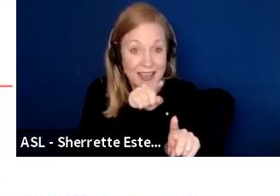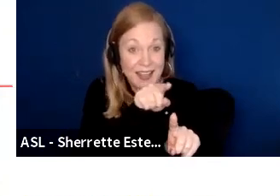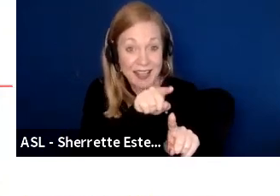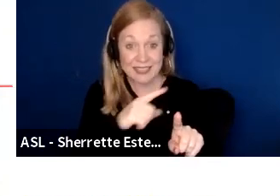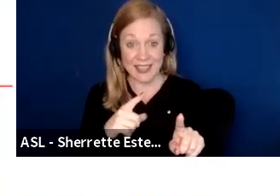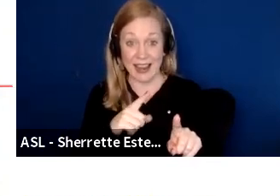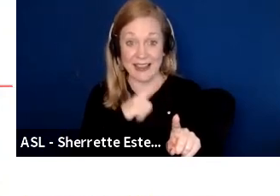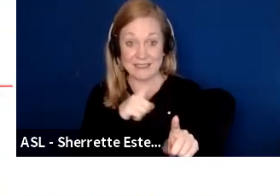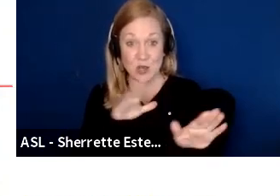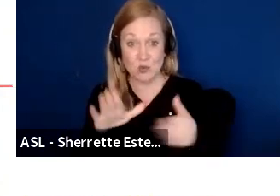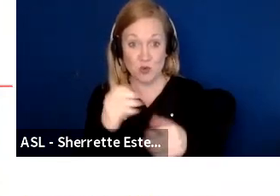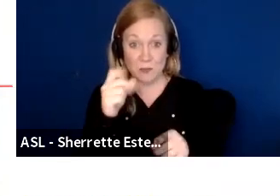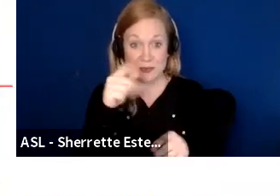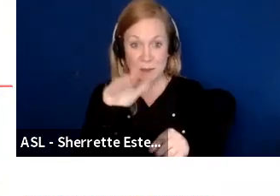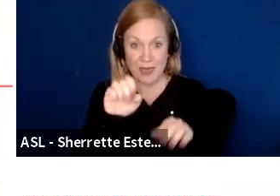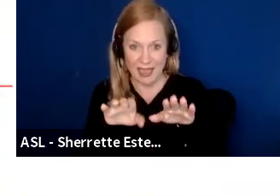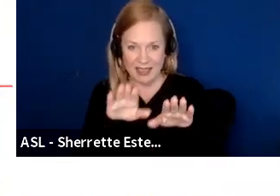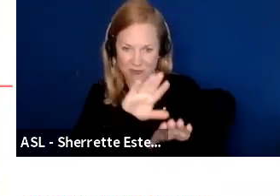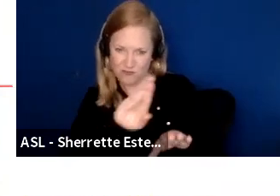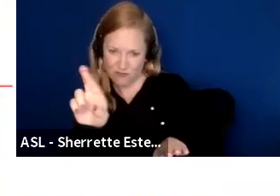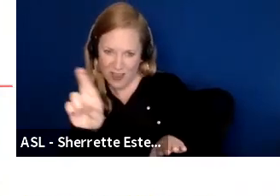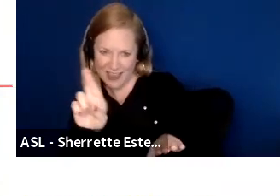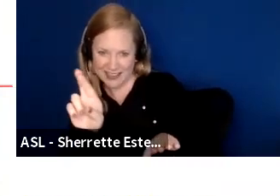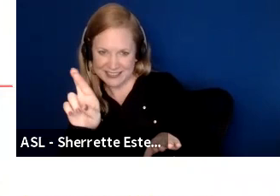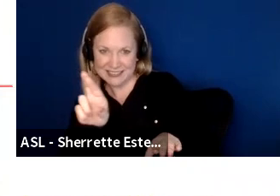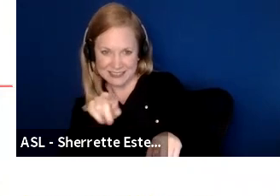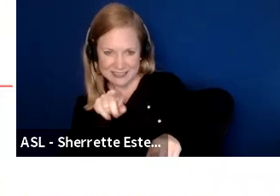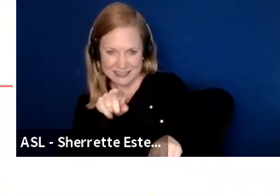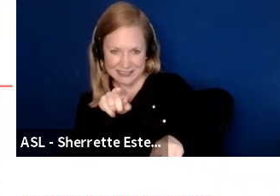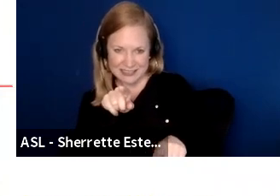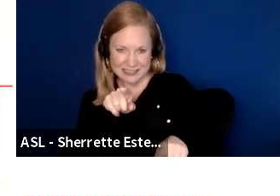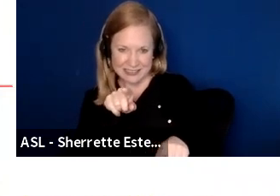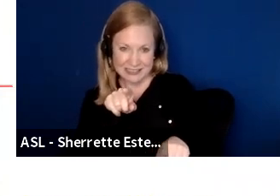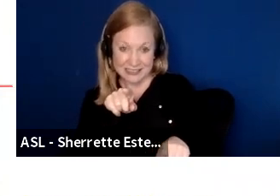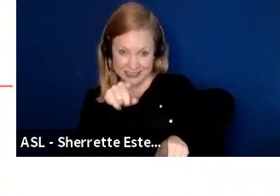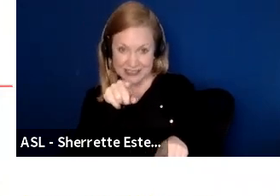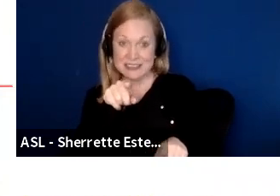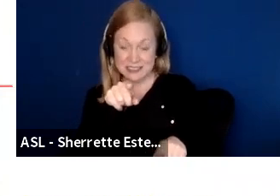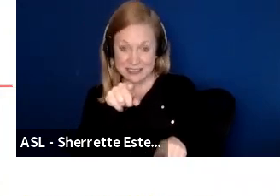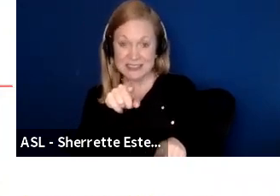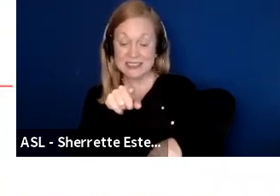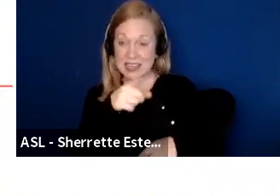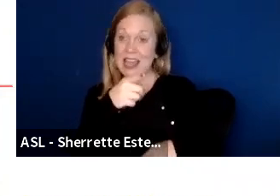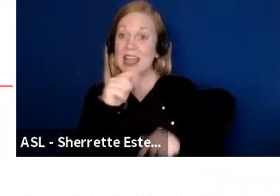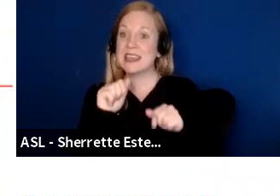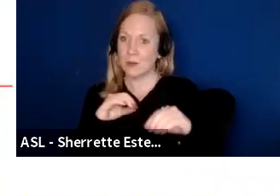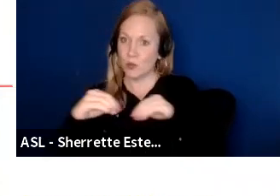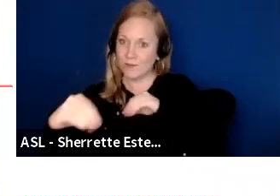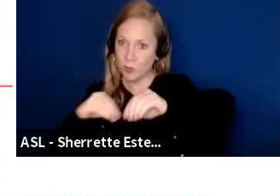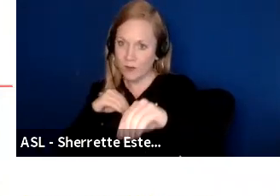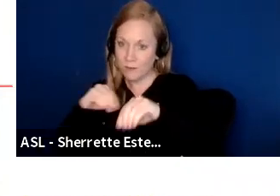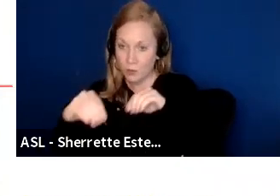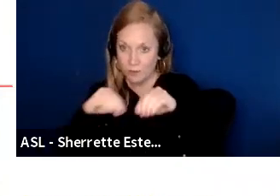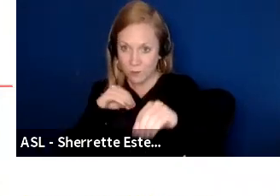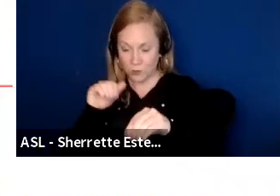living room space, it's tiered off to the right there. It moves with the site and it allows for multiple